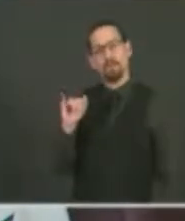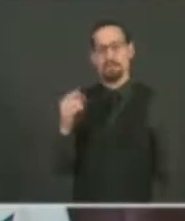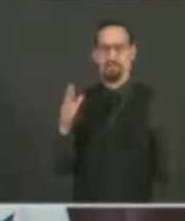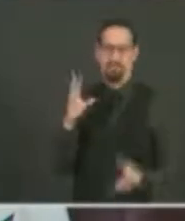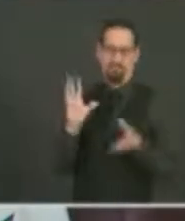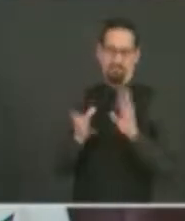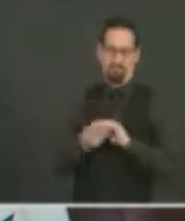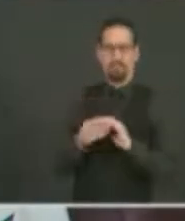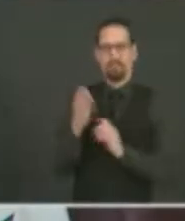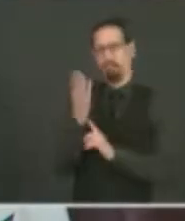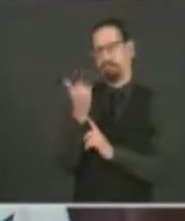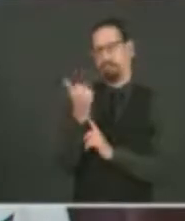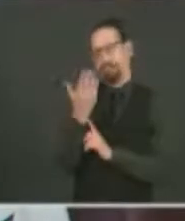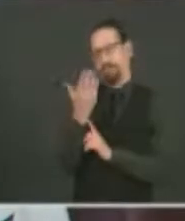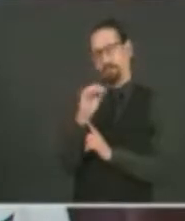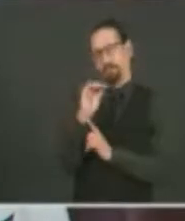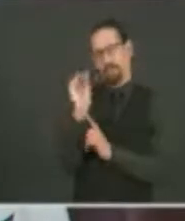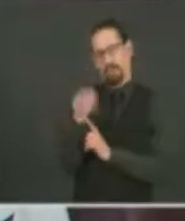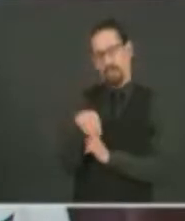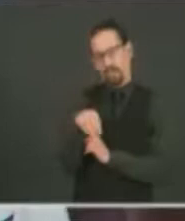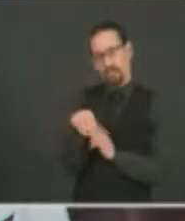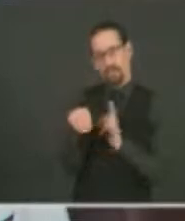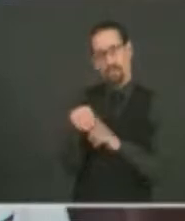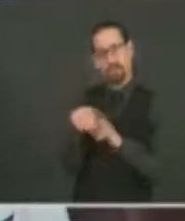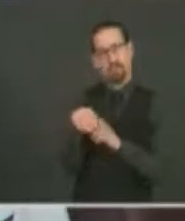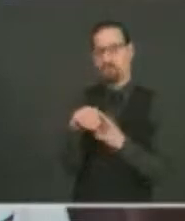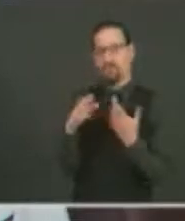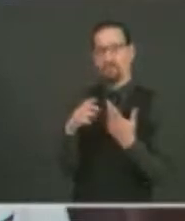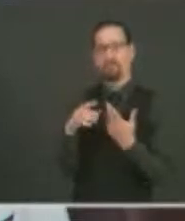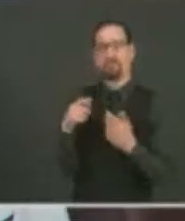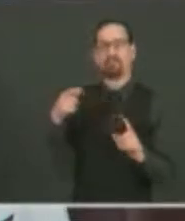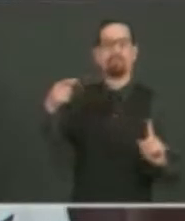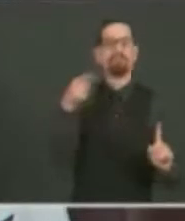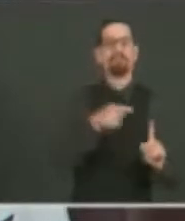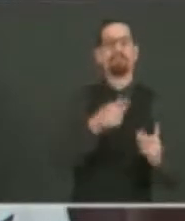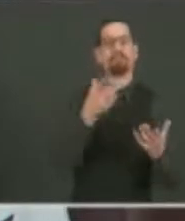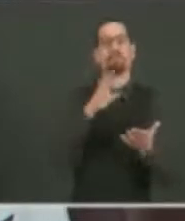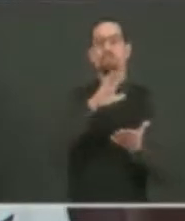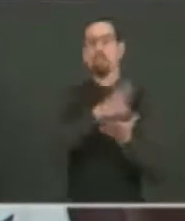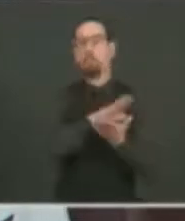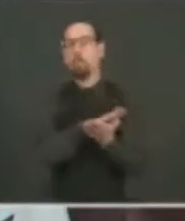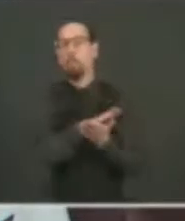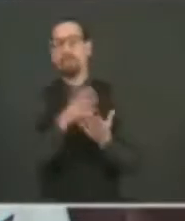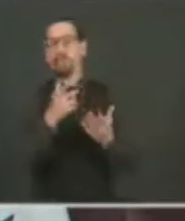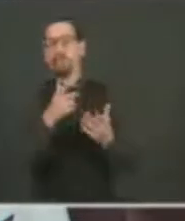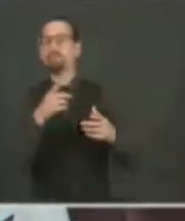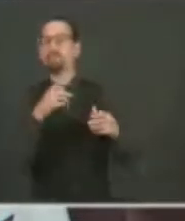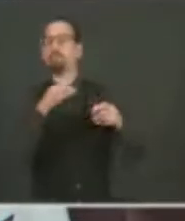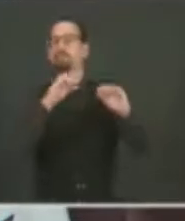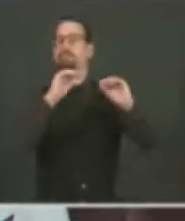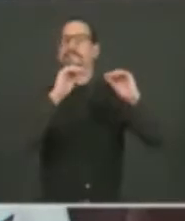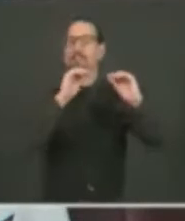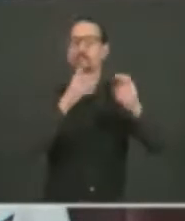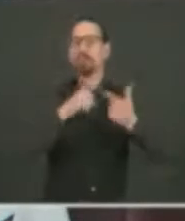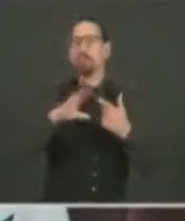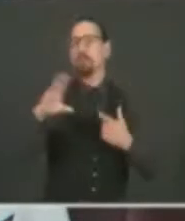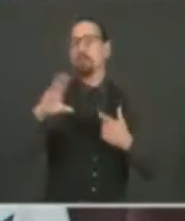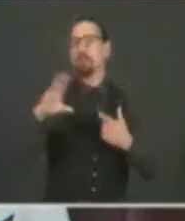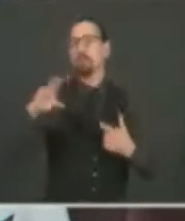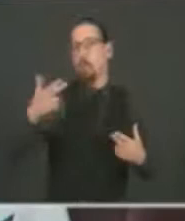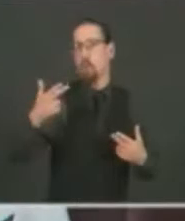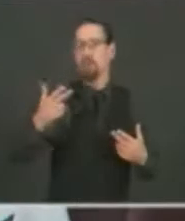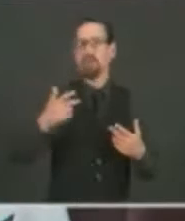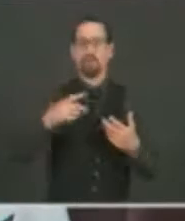their parents, their teachers, their coaches, their employees, their whatever. So throughout the spring